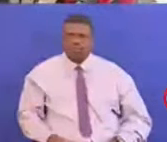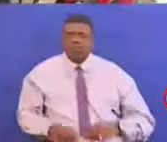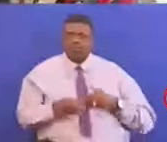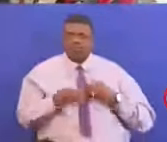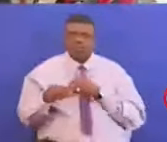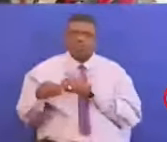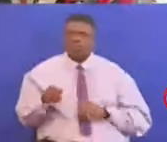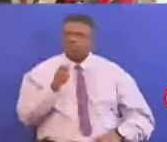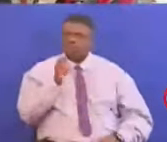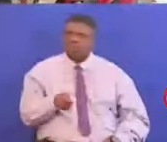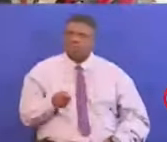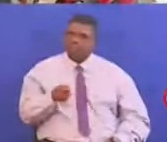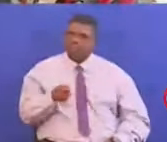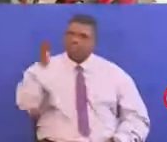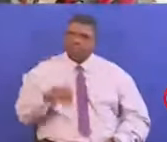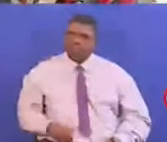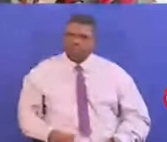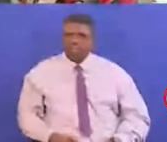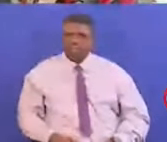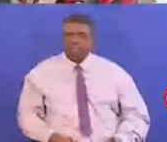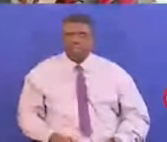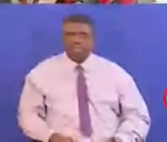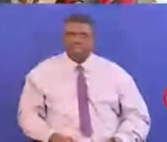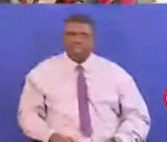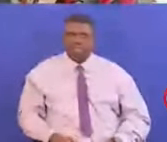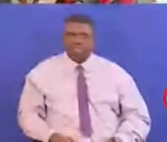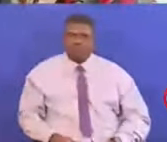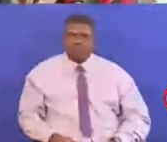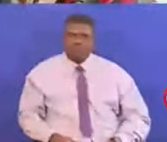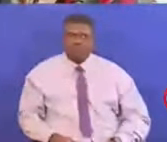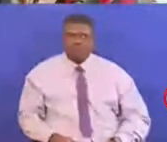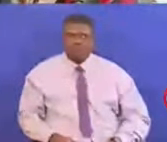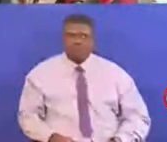Mwongozo wa spika. Mungu.